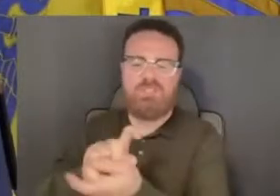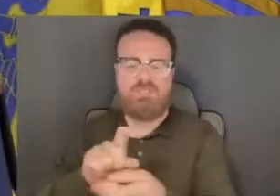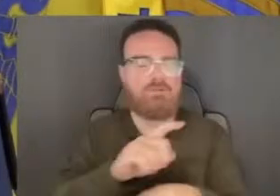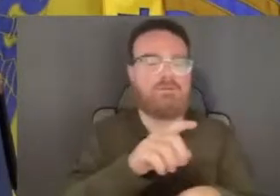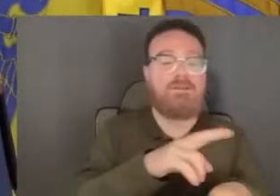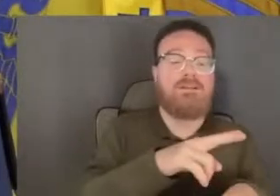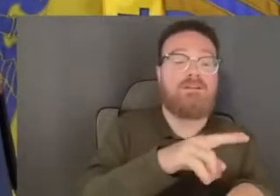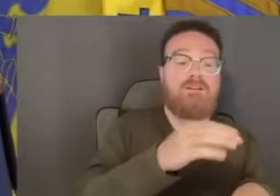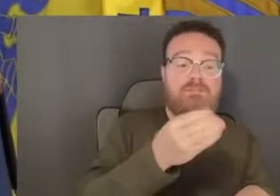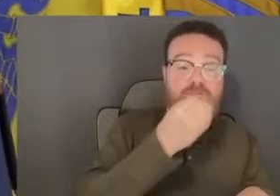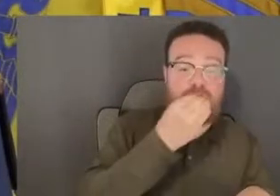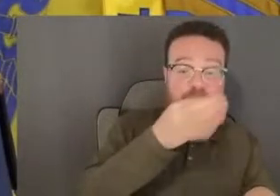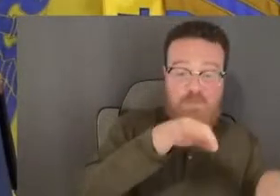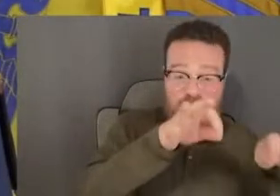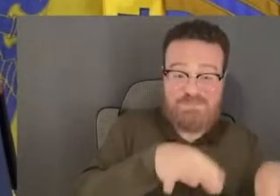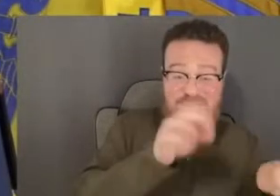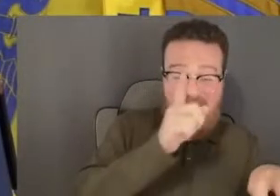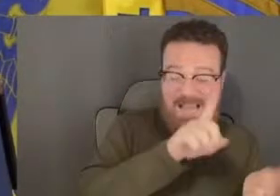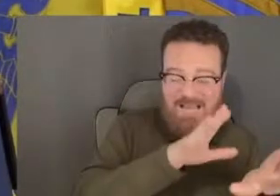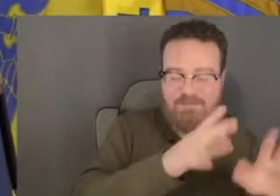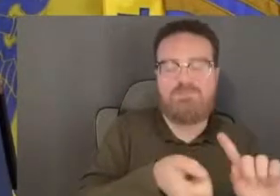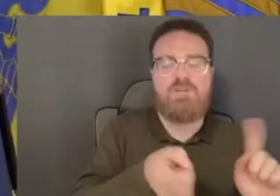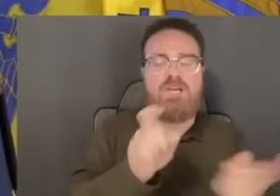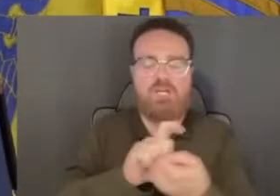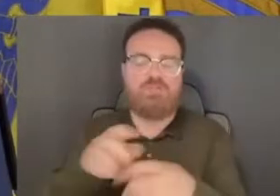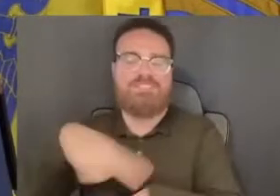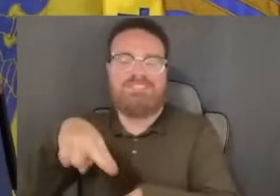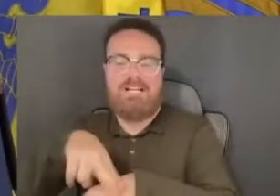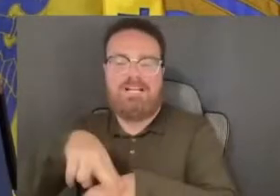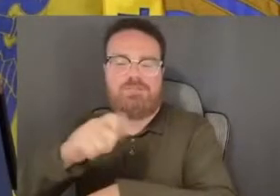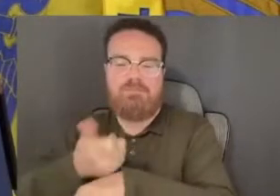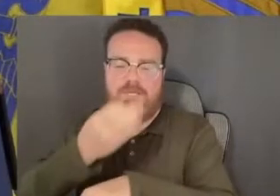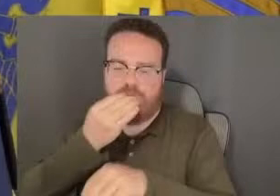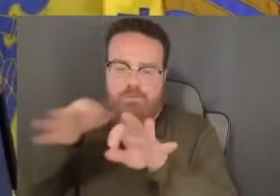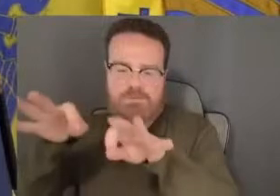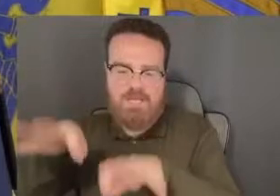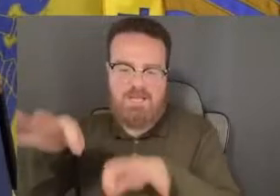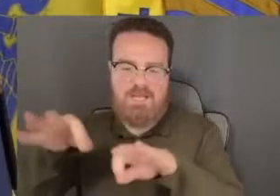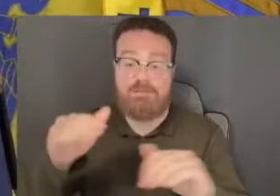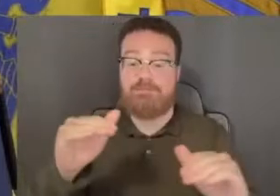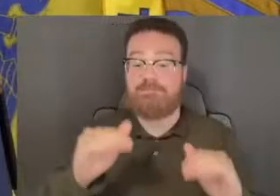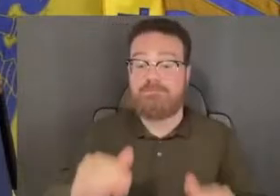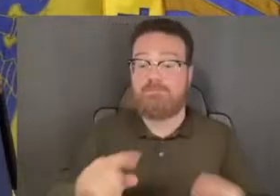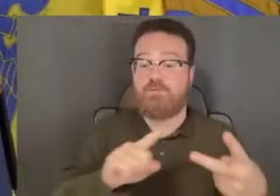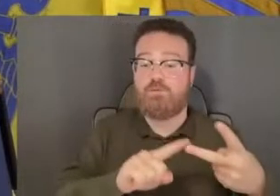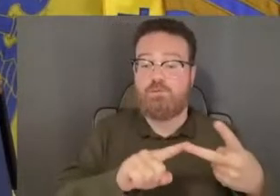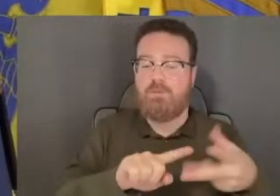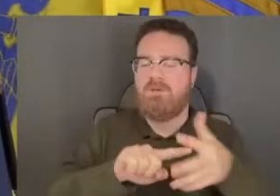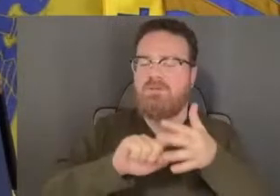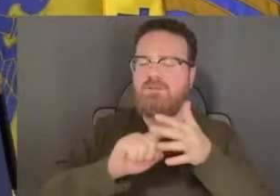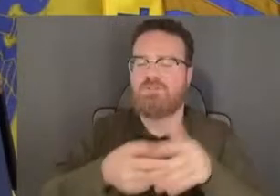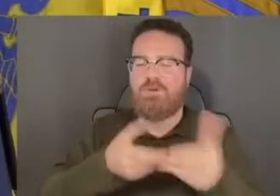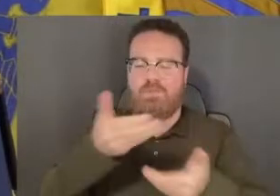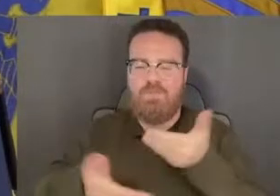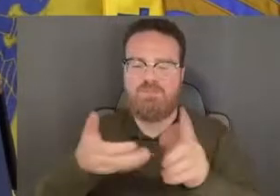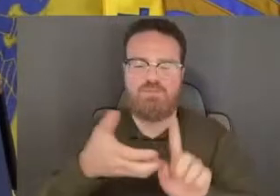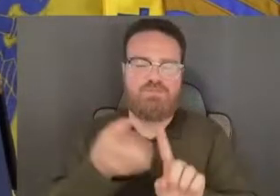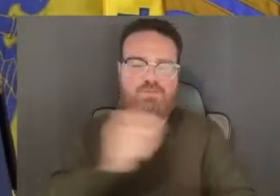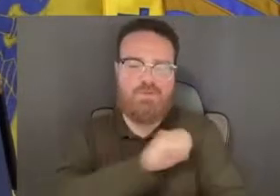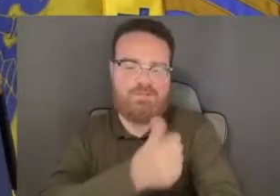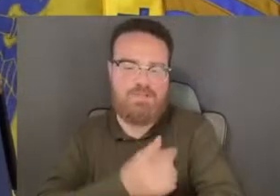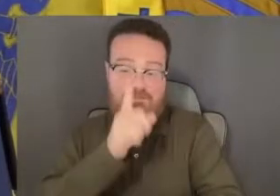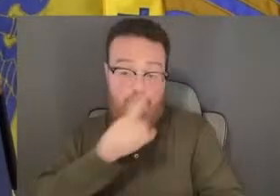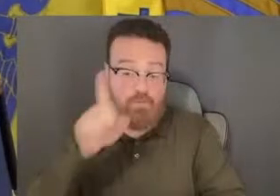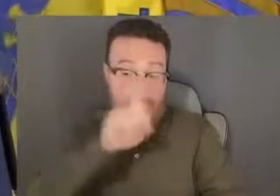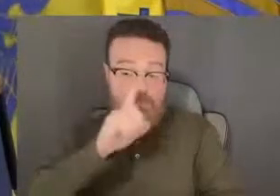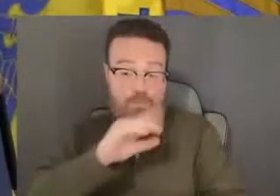initiating a process to revoke authorization of synthetic food colorings, including those not in production, namely citrus red